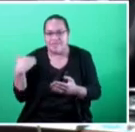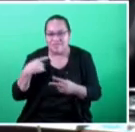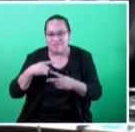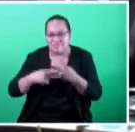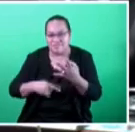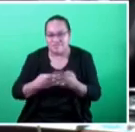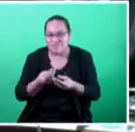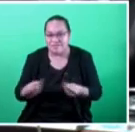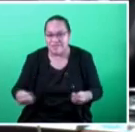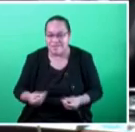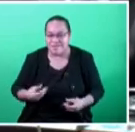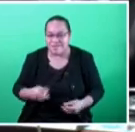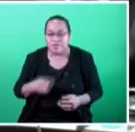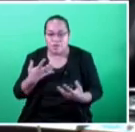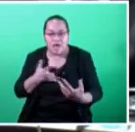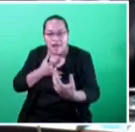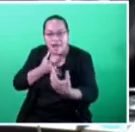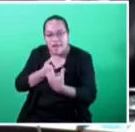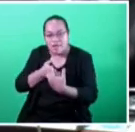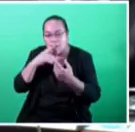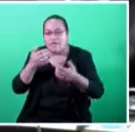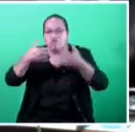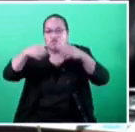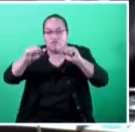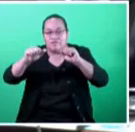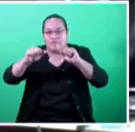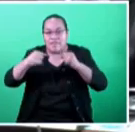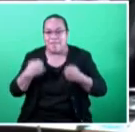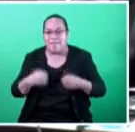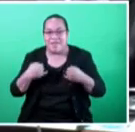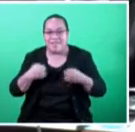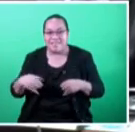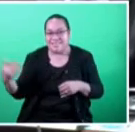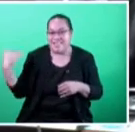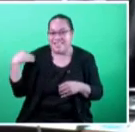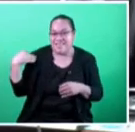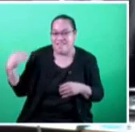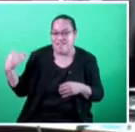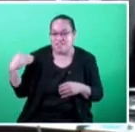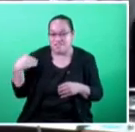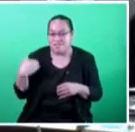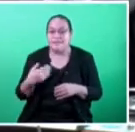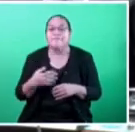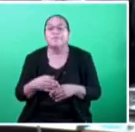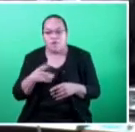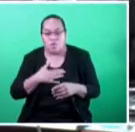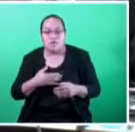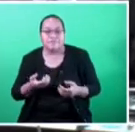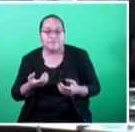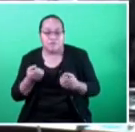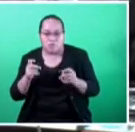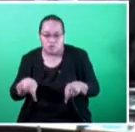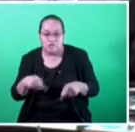align our operations to help achieve the implementation of the interventions. Mr. Speaker, I would like to take this opportunity to give insight